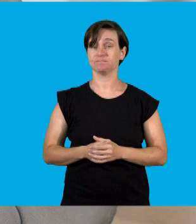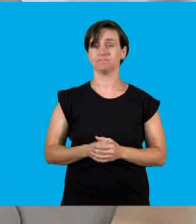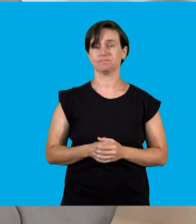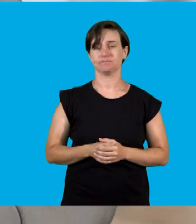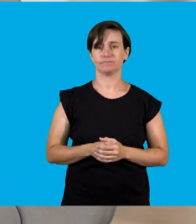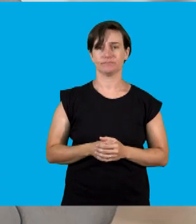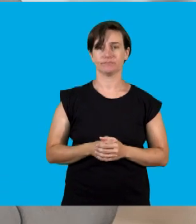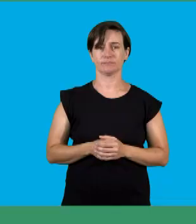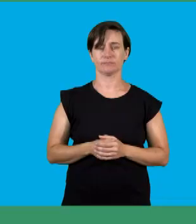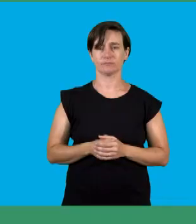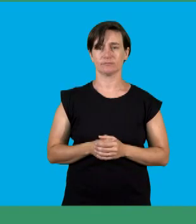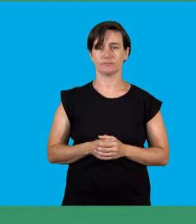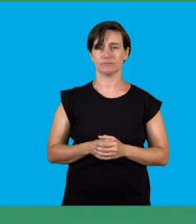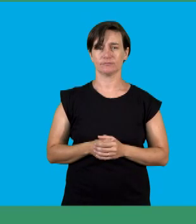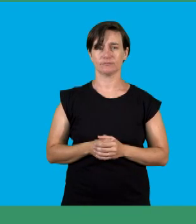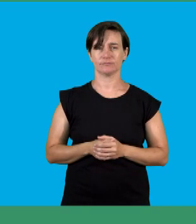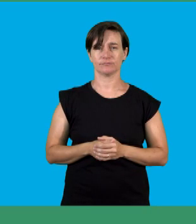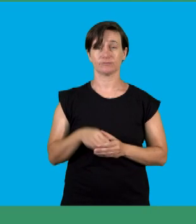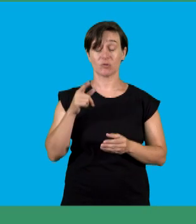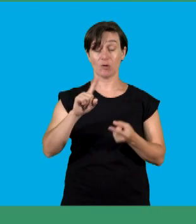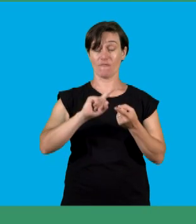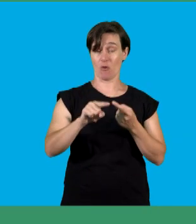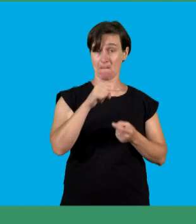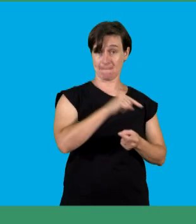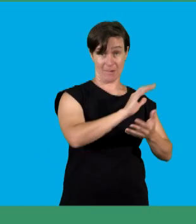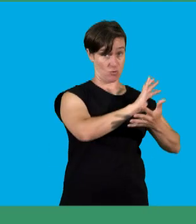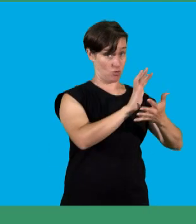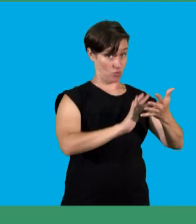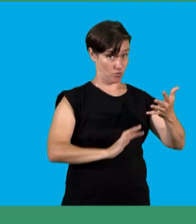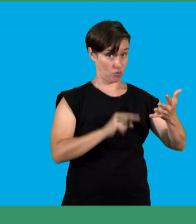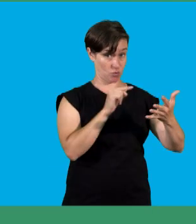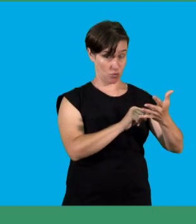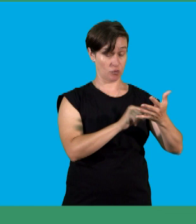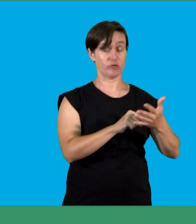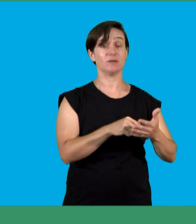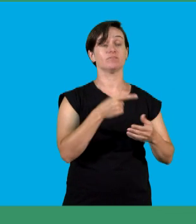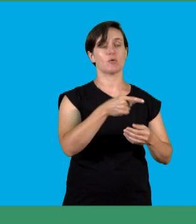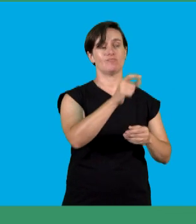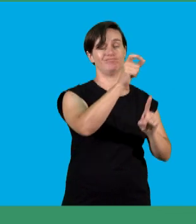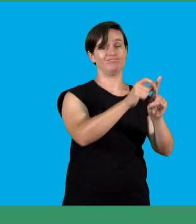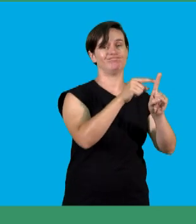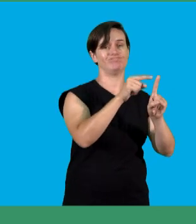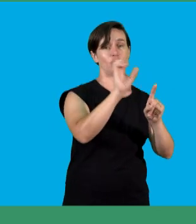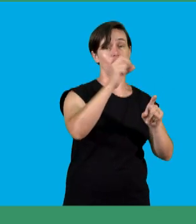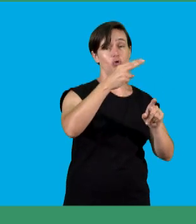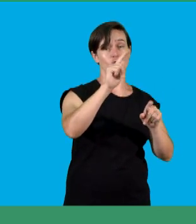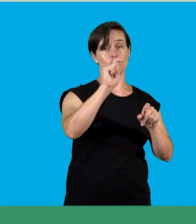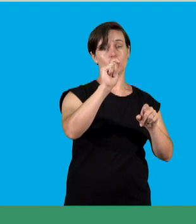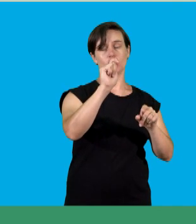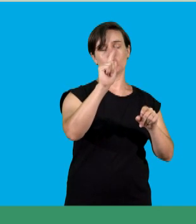in identifying a business opportunity from the scenario. This scenario here by Cynthia Shuttle